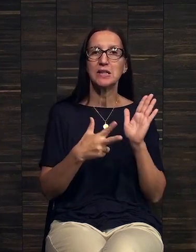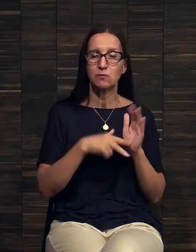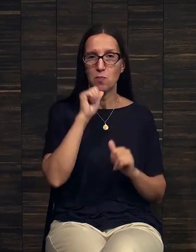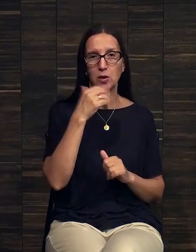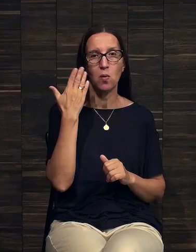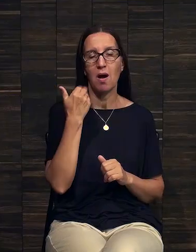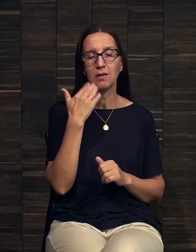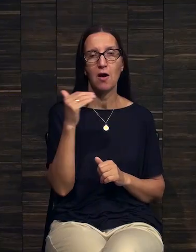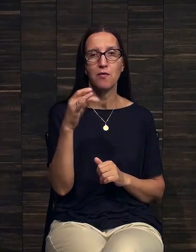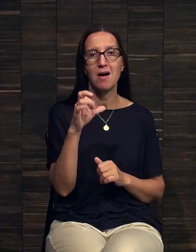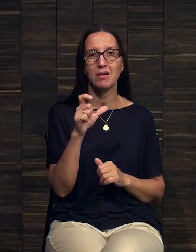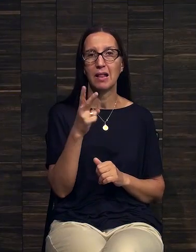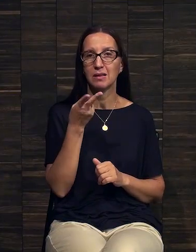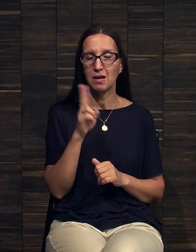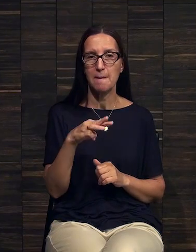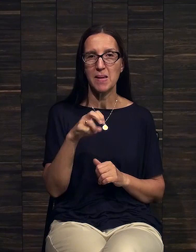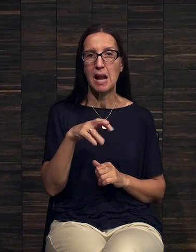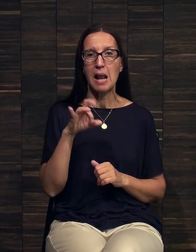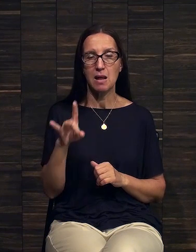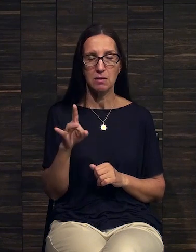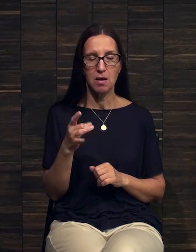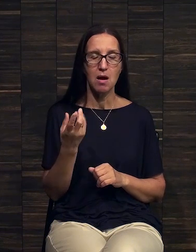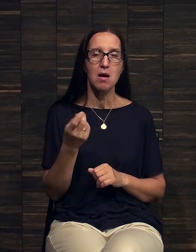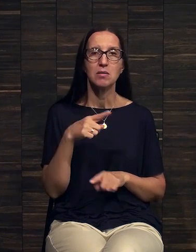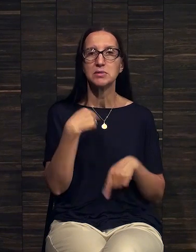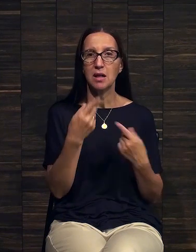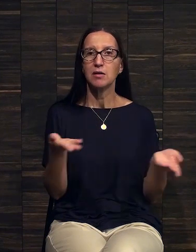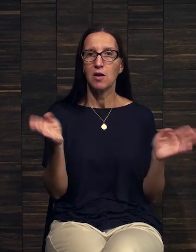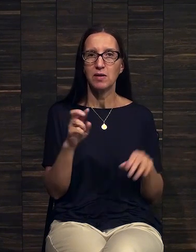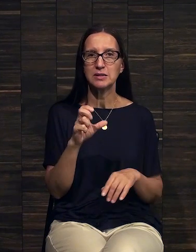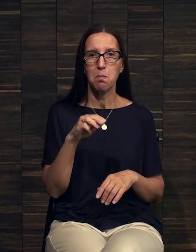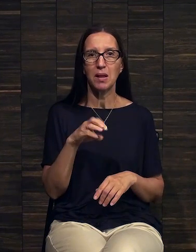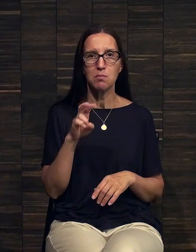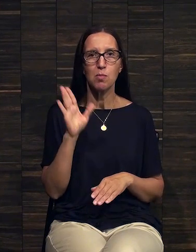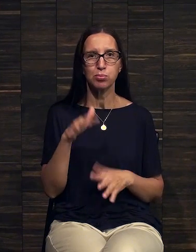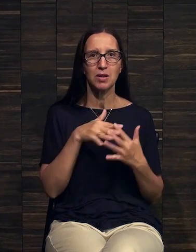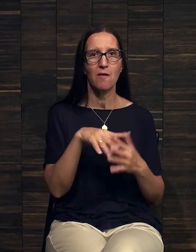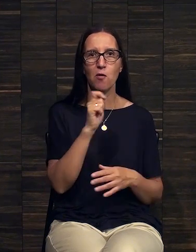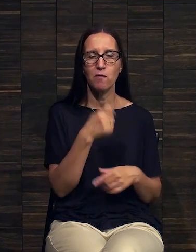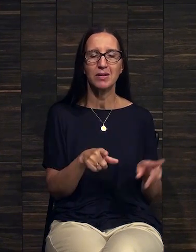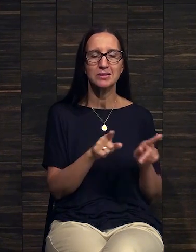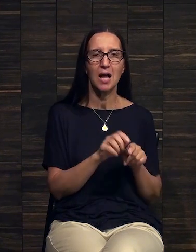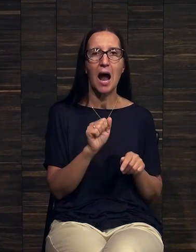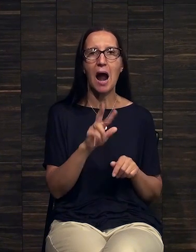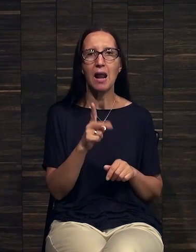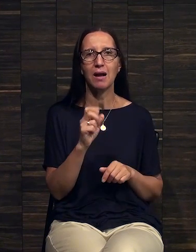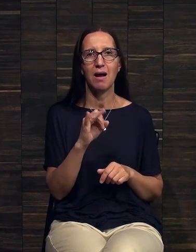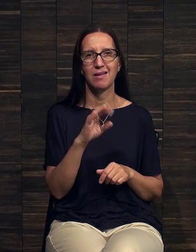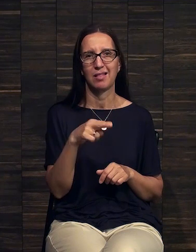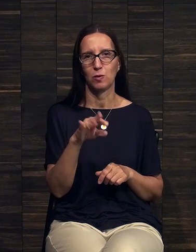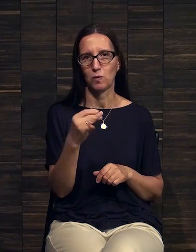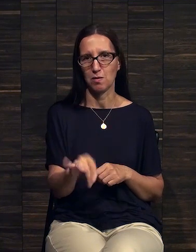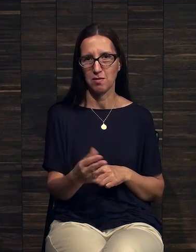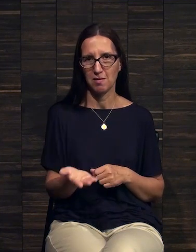comics. It all began in 2011. Frank Miller come to BC and let's Batman fight